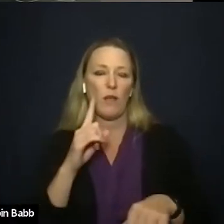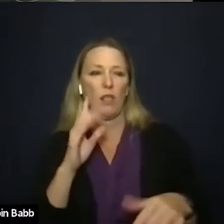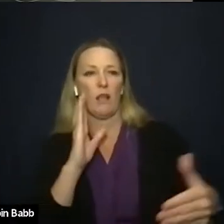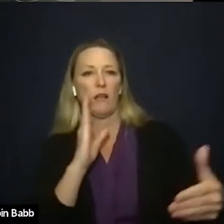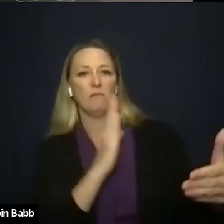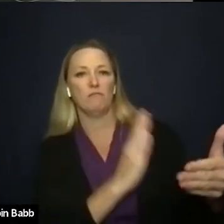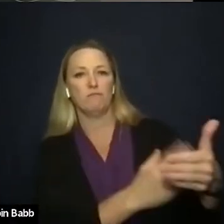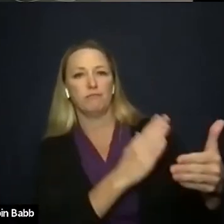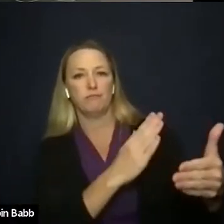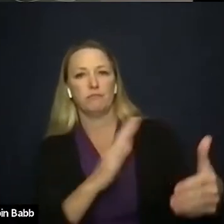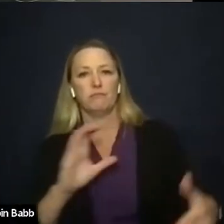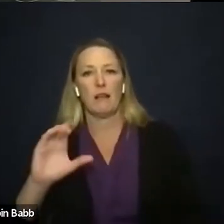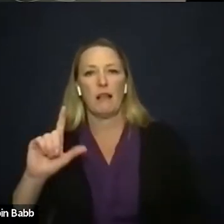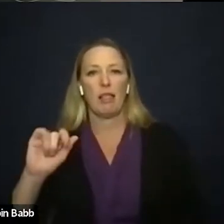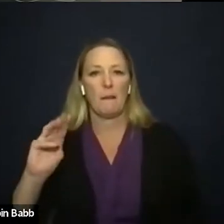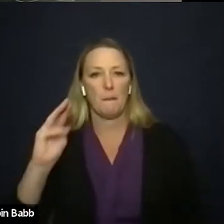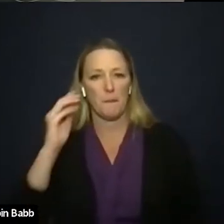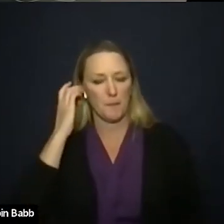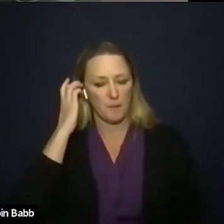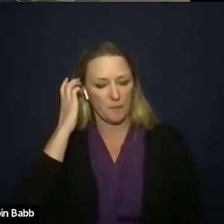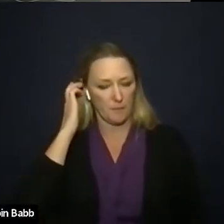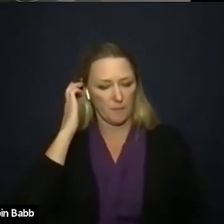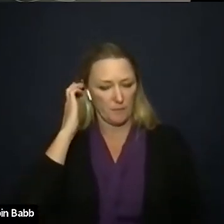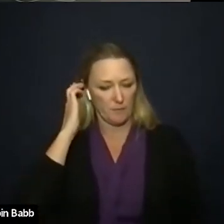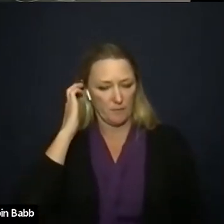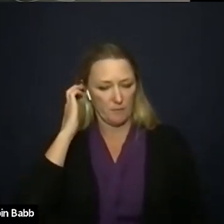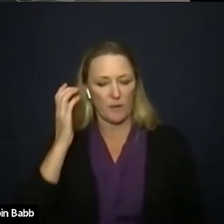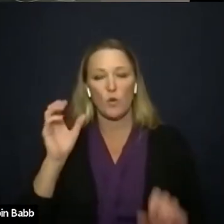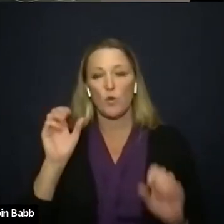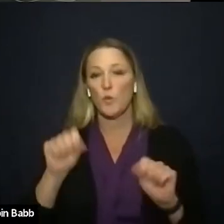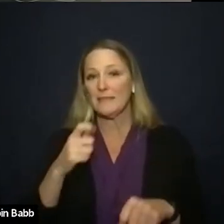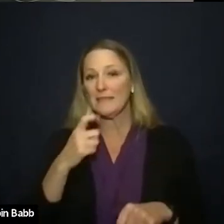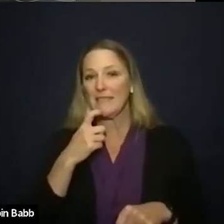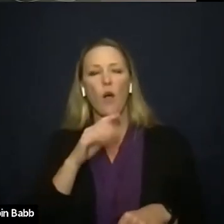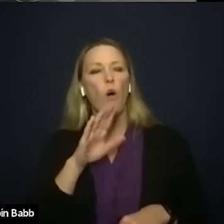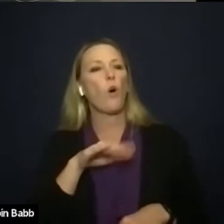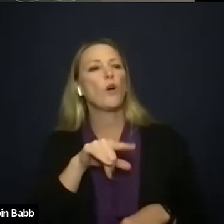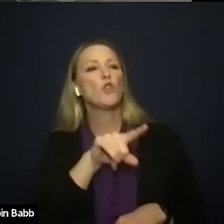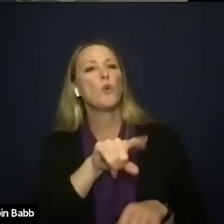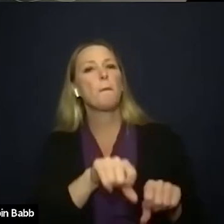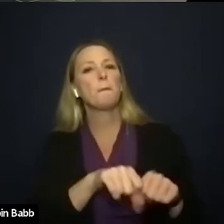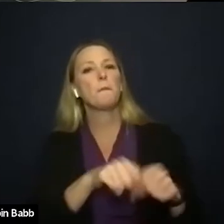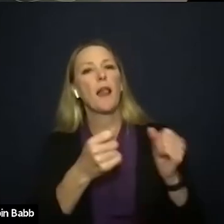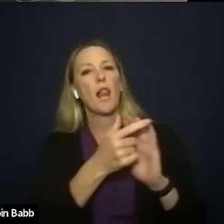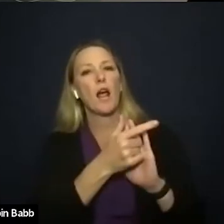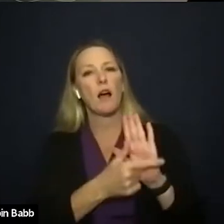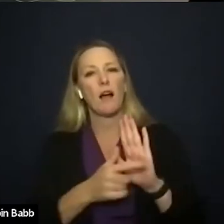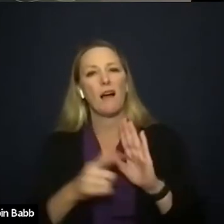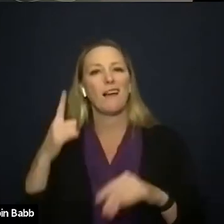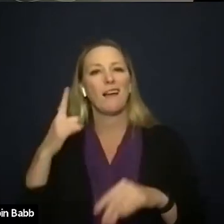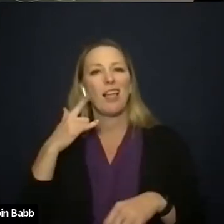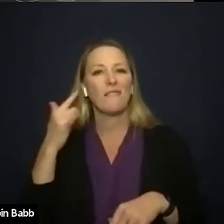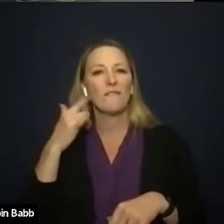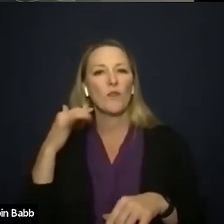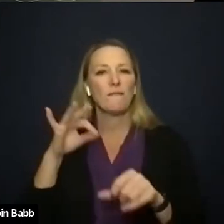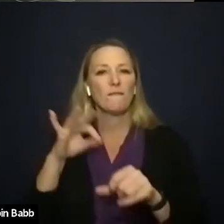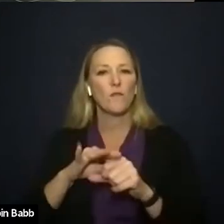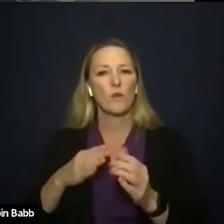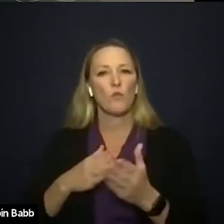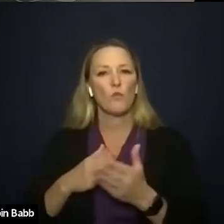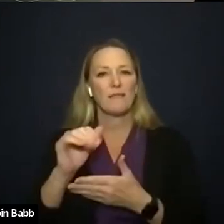you're thereby violating the california voting rights act because of the